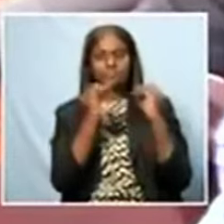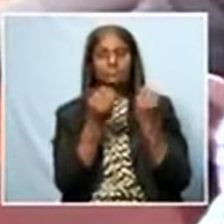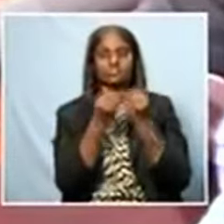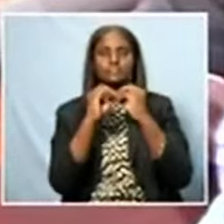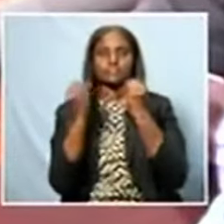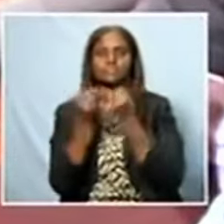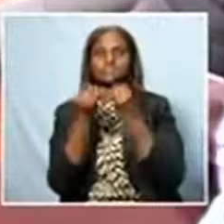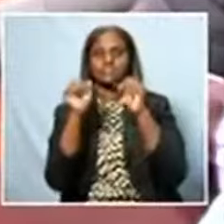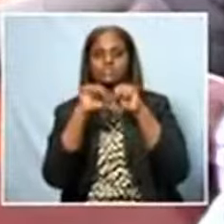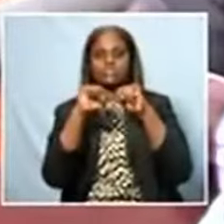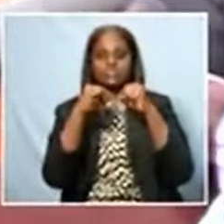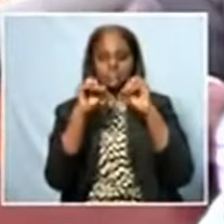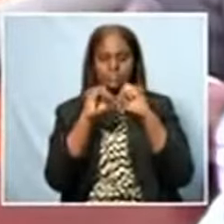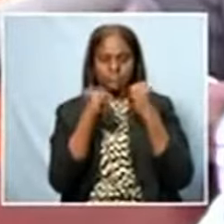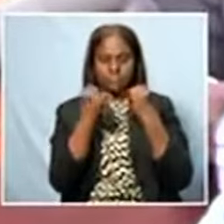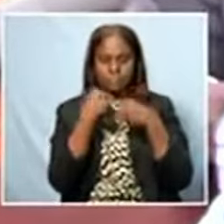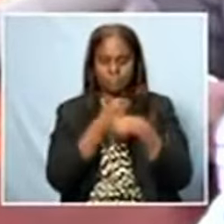composition.